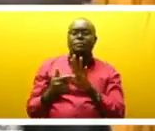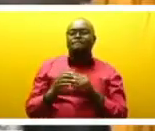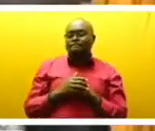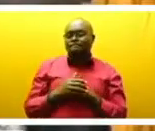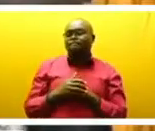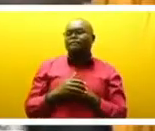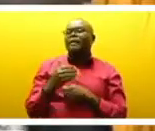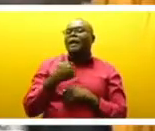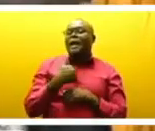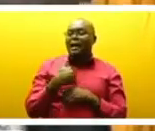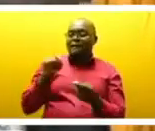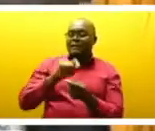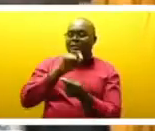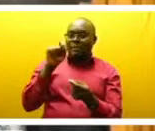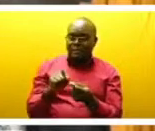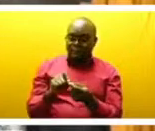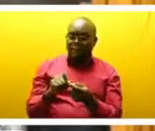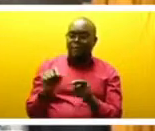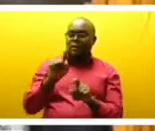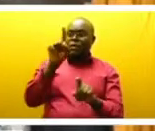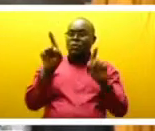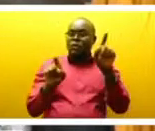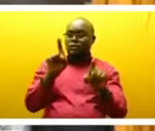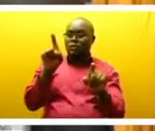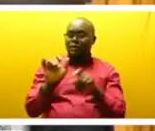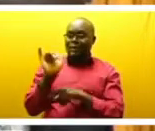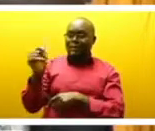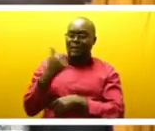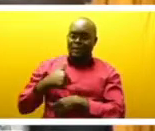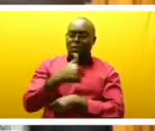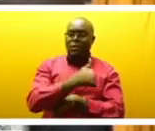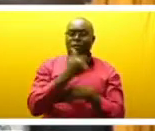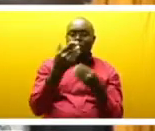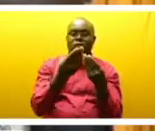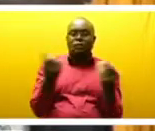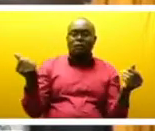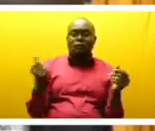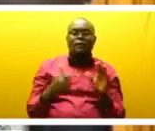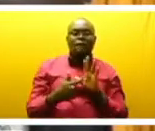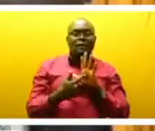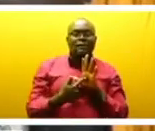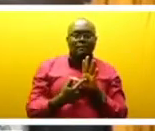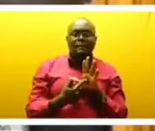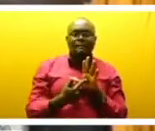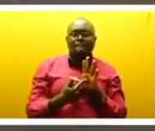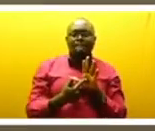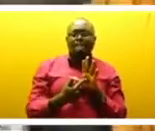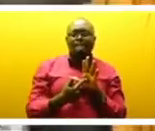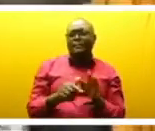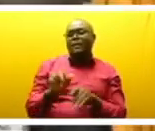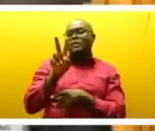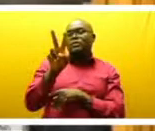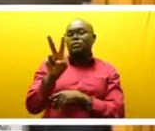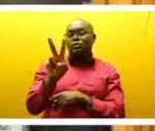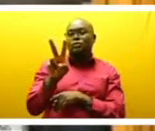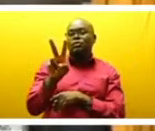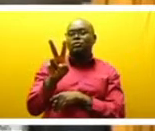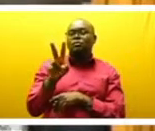there were specific questions that were addressed. For example, to